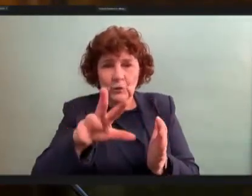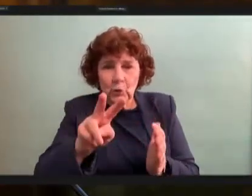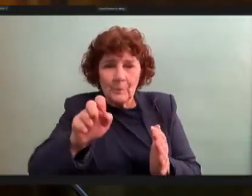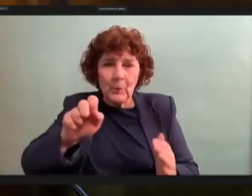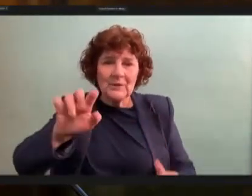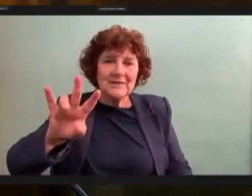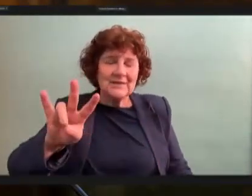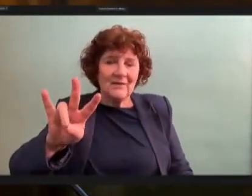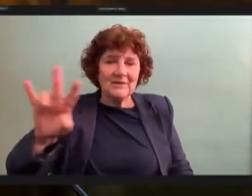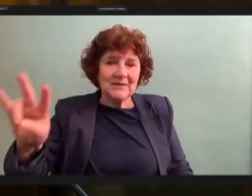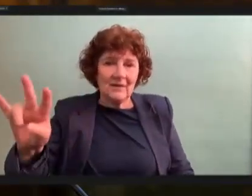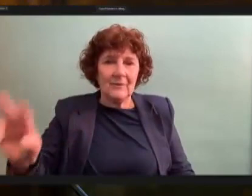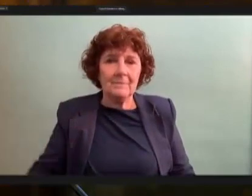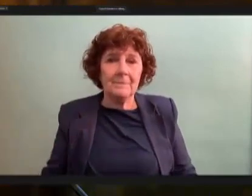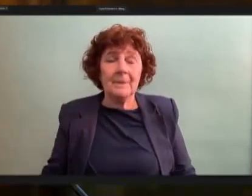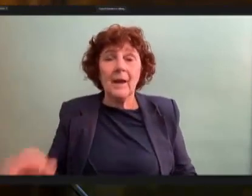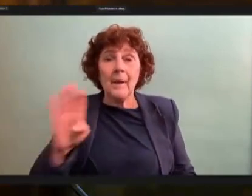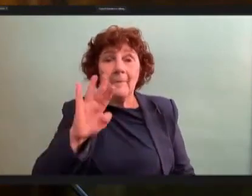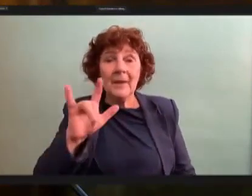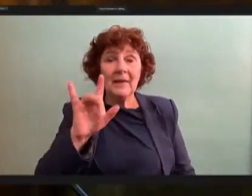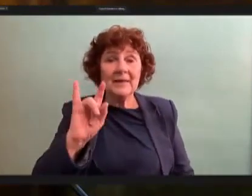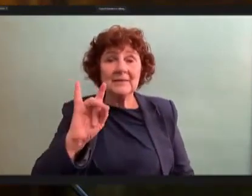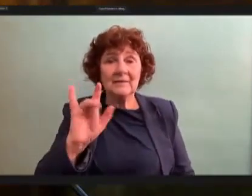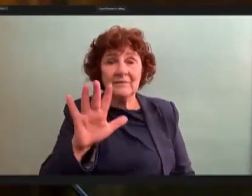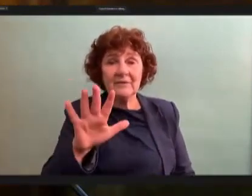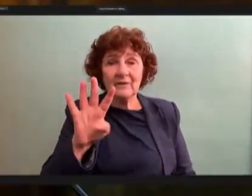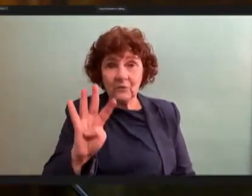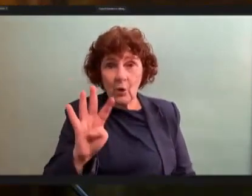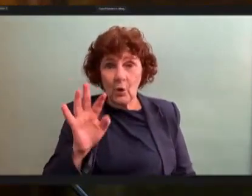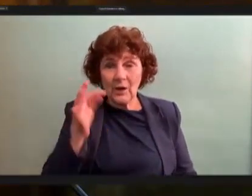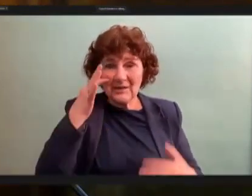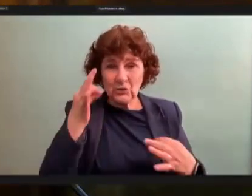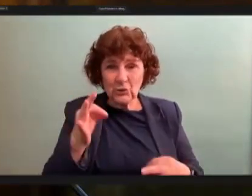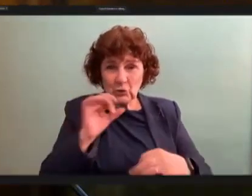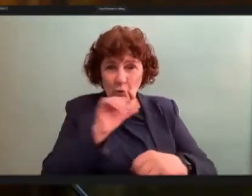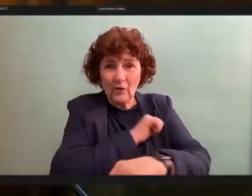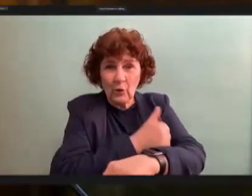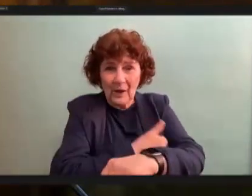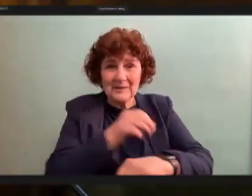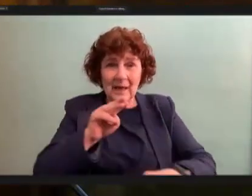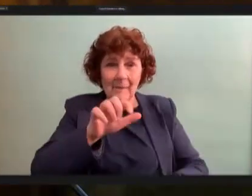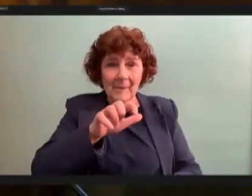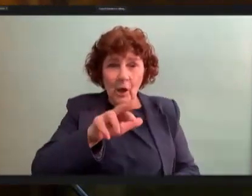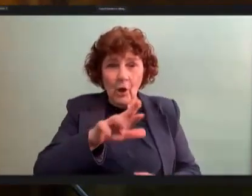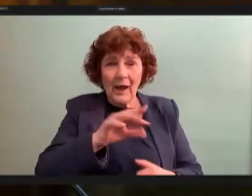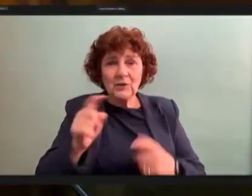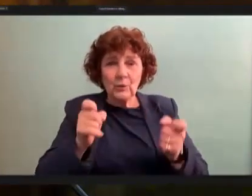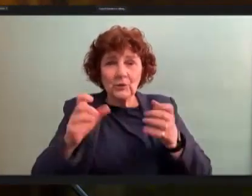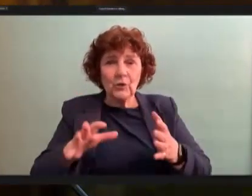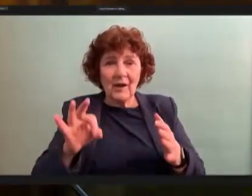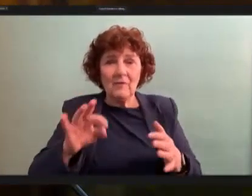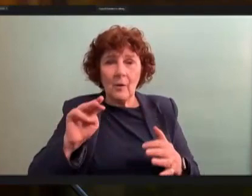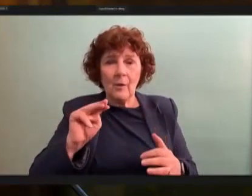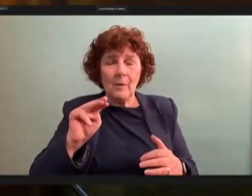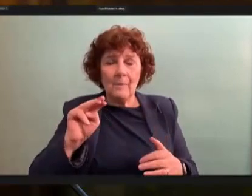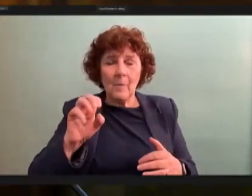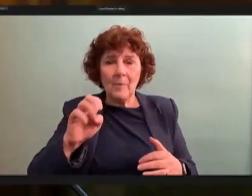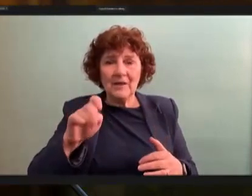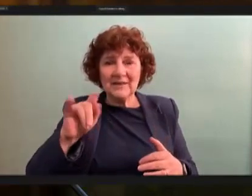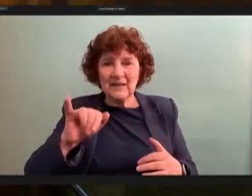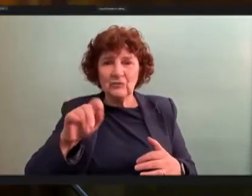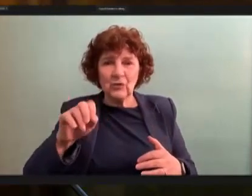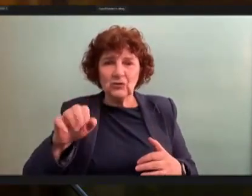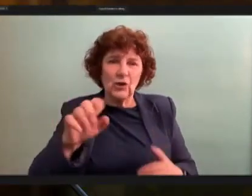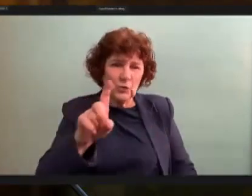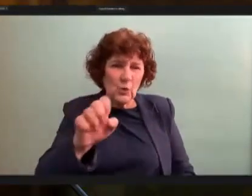$970,052.77. Bill 1854, resolution authorizing the mayor and director of the Department of Mobility and Infrastructure to apply